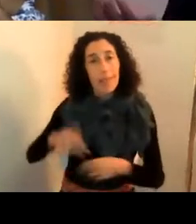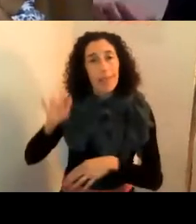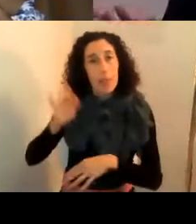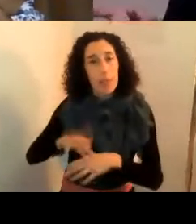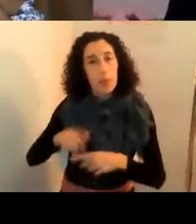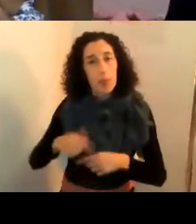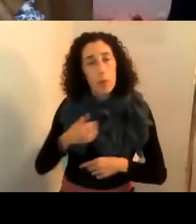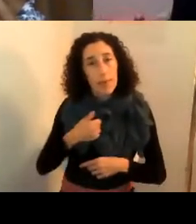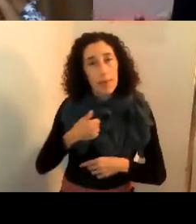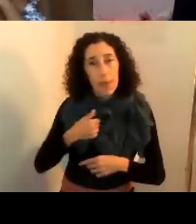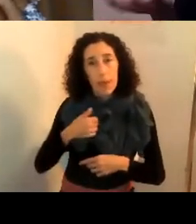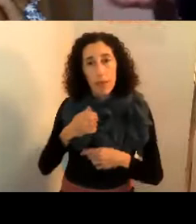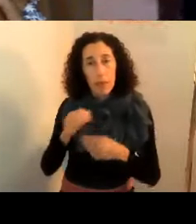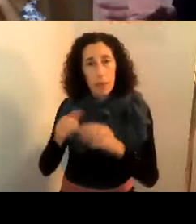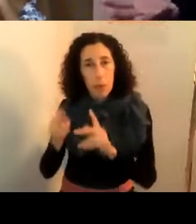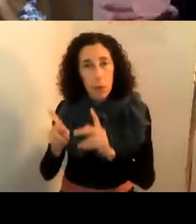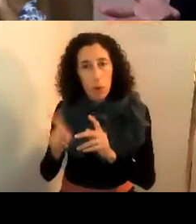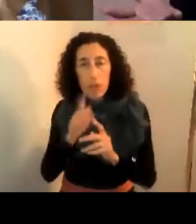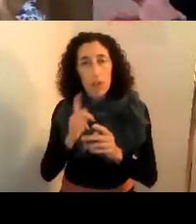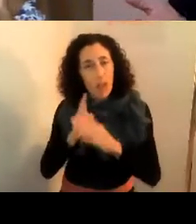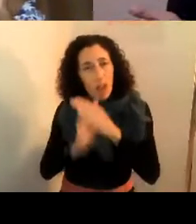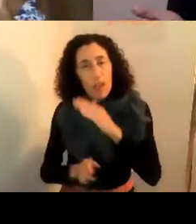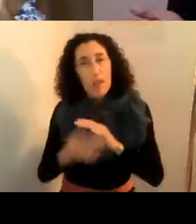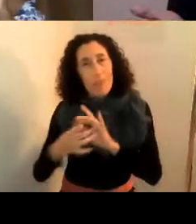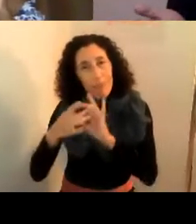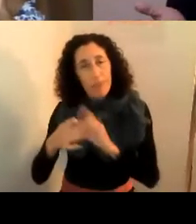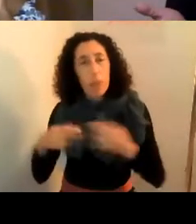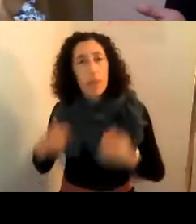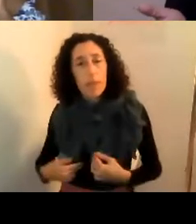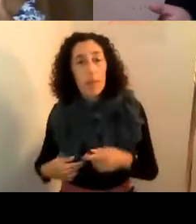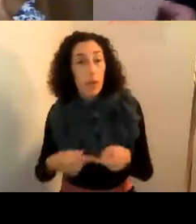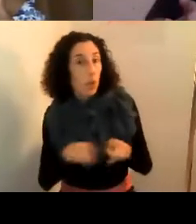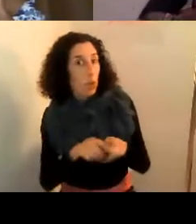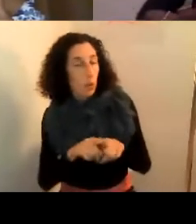that, Sade, in what you say when you're talking about